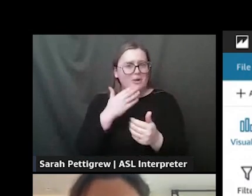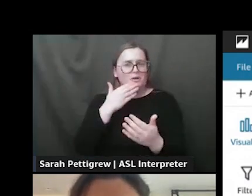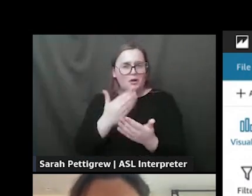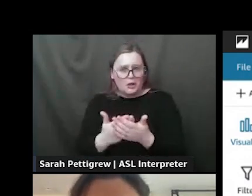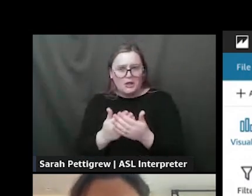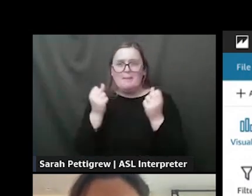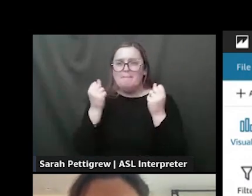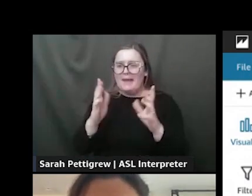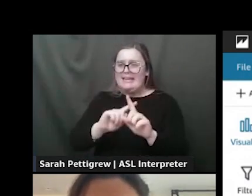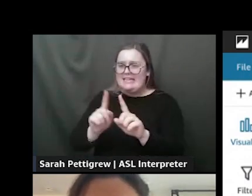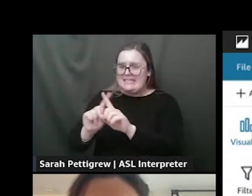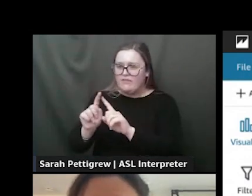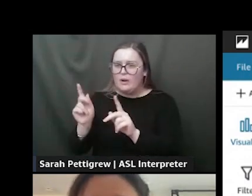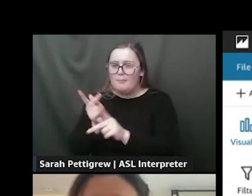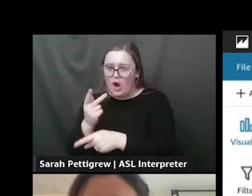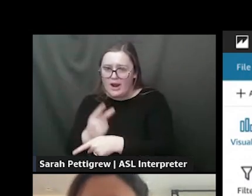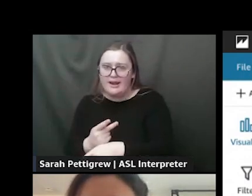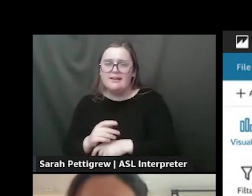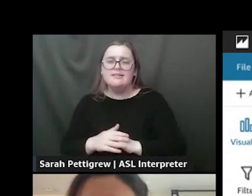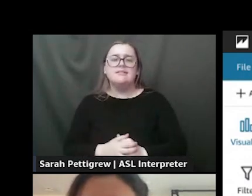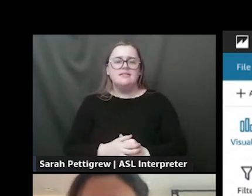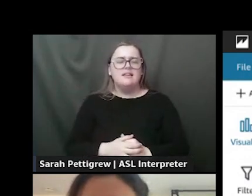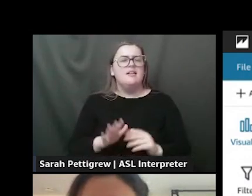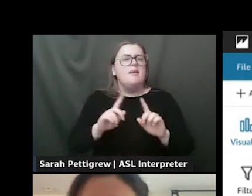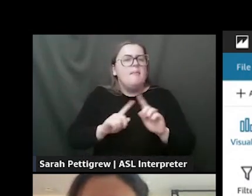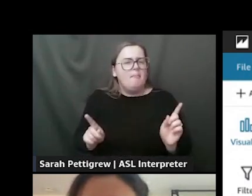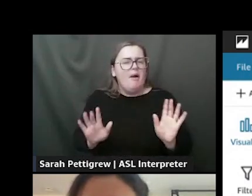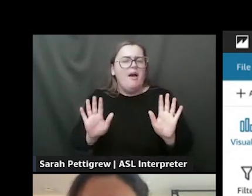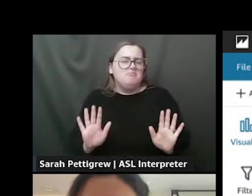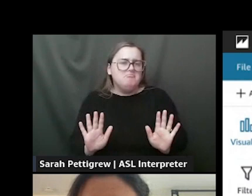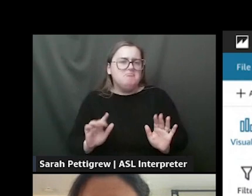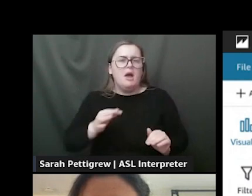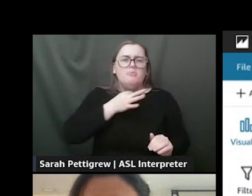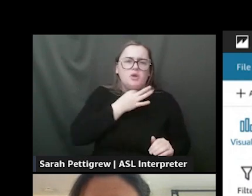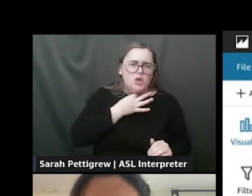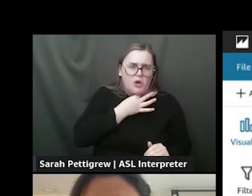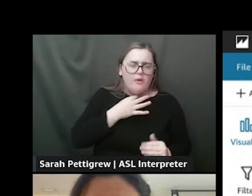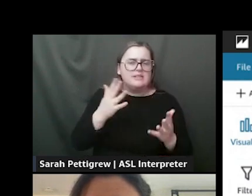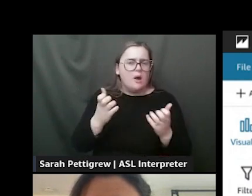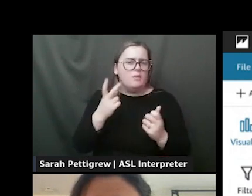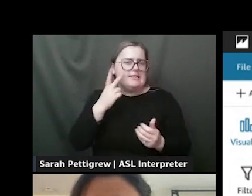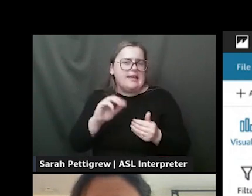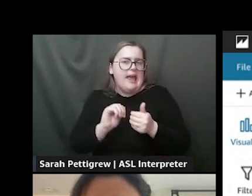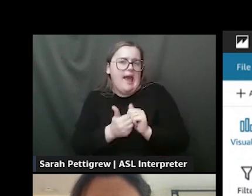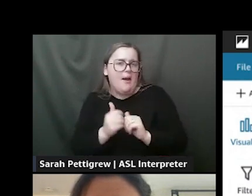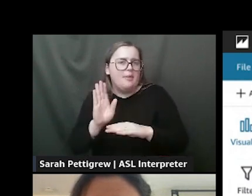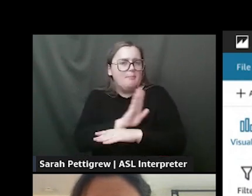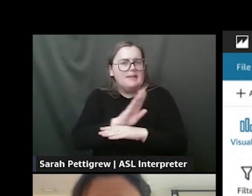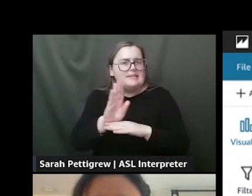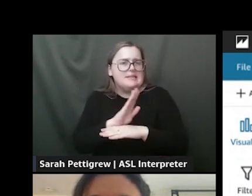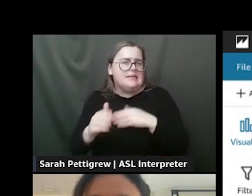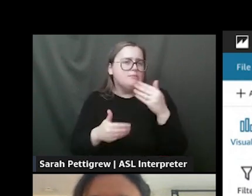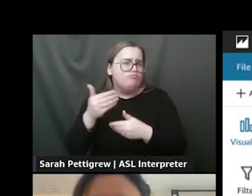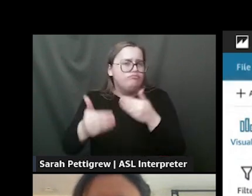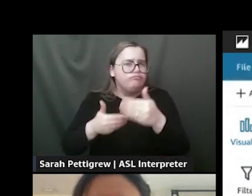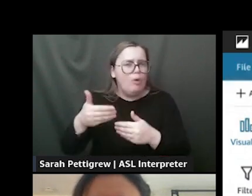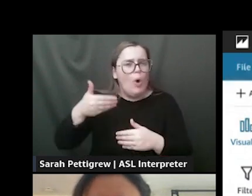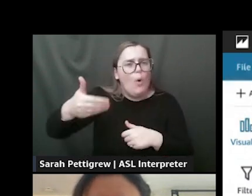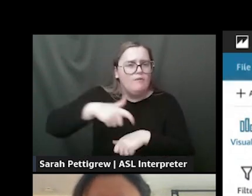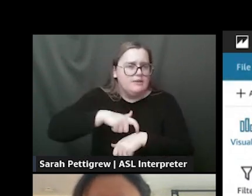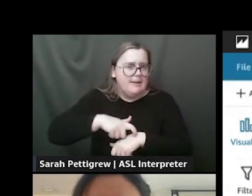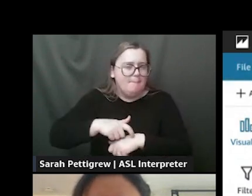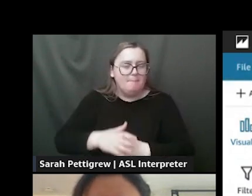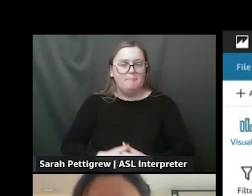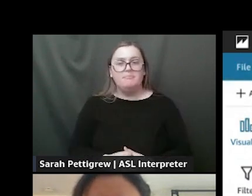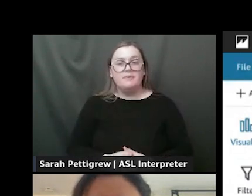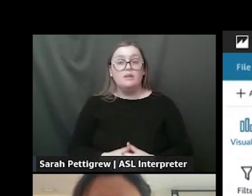products. But I'm curious. I want to like just see how the business is going to go over time. So why don't we say,